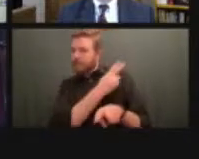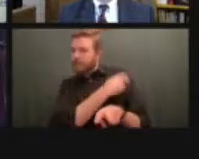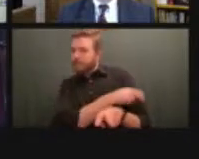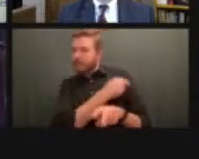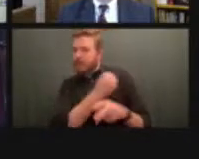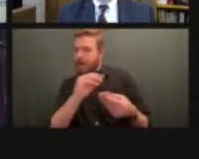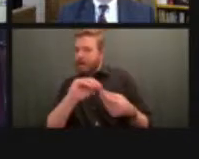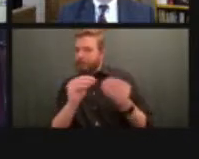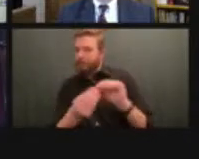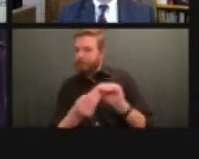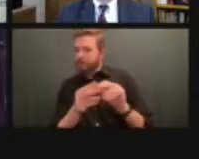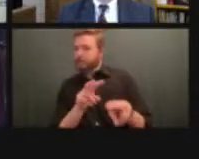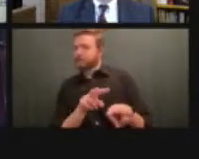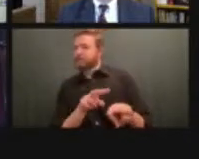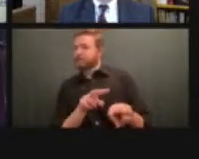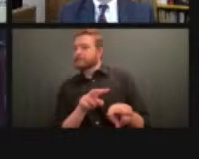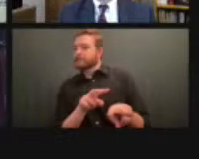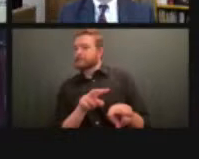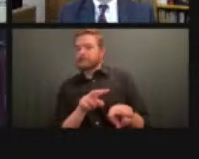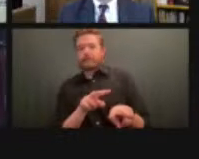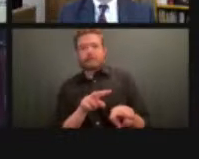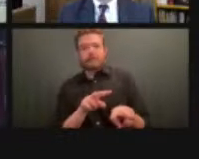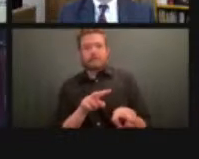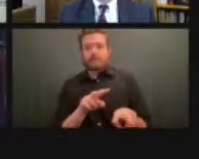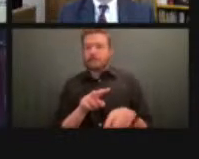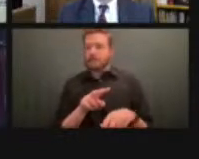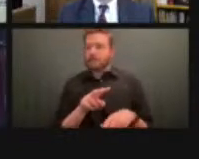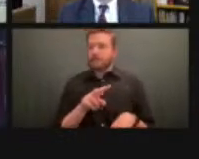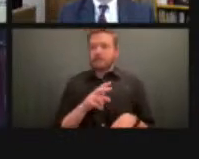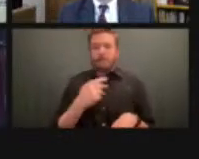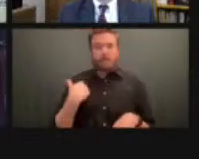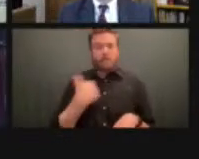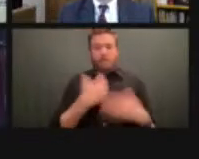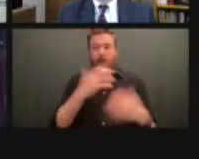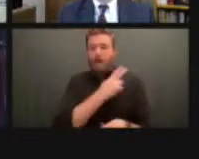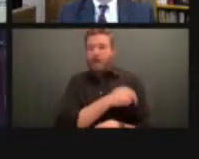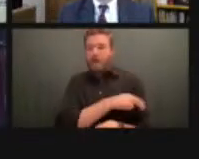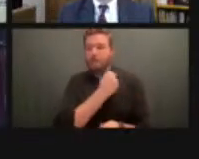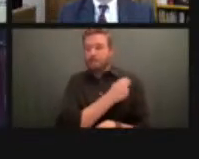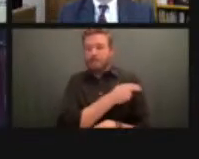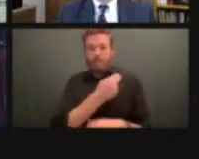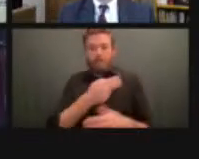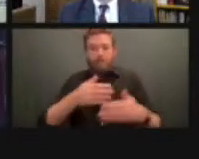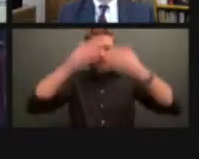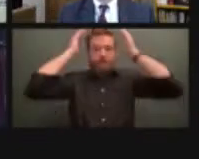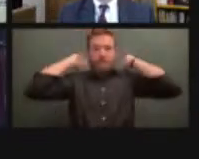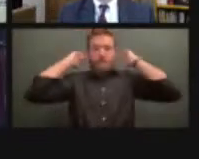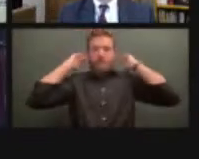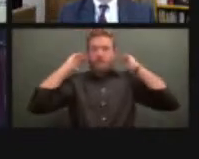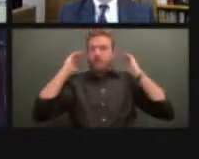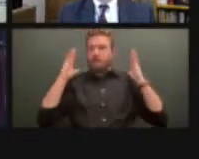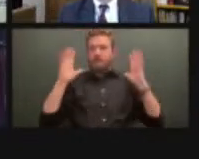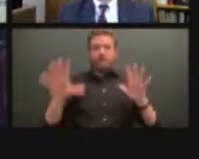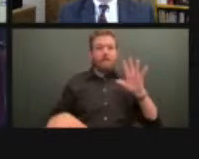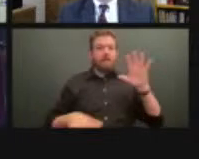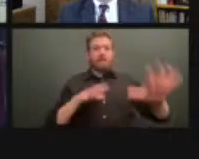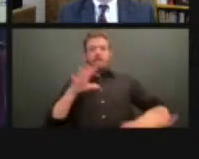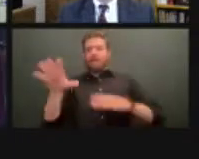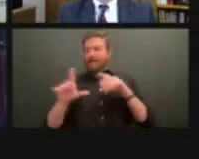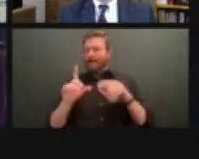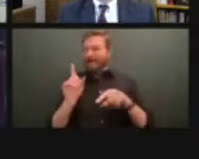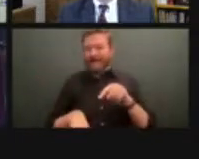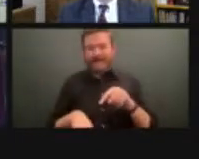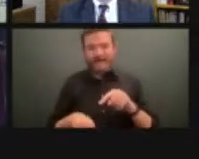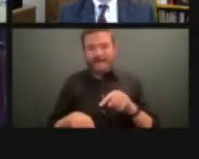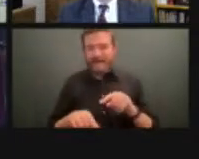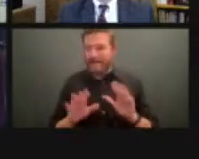to be overrun. The other half, of course, is the staggering numbers of new cases that are being reported